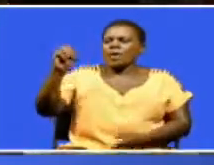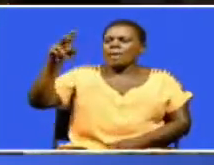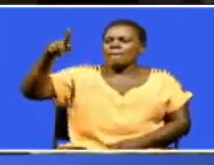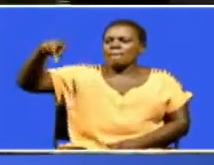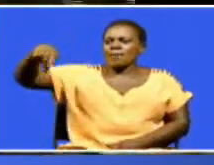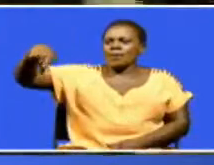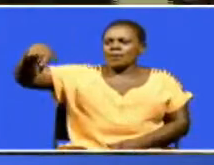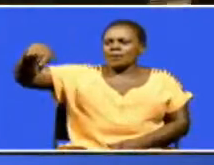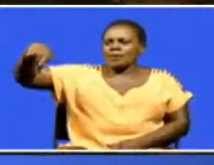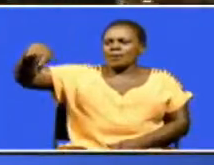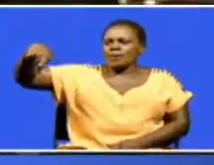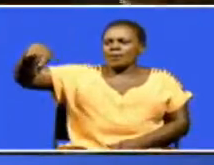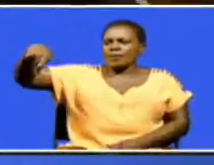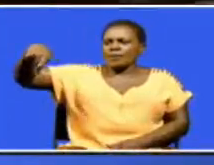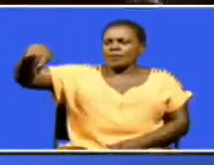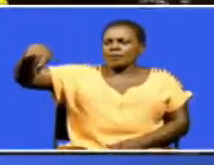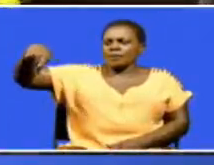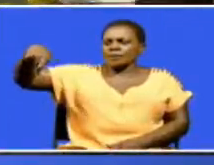Mulu.